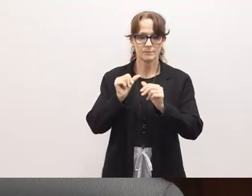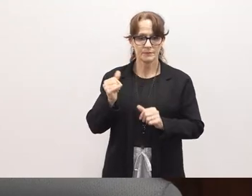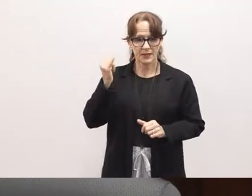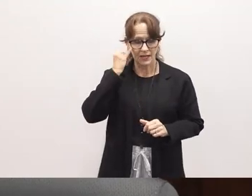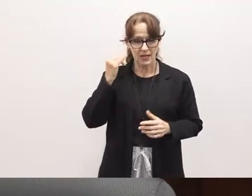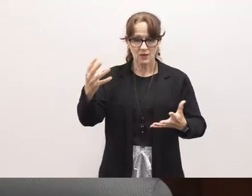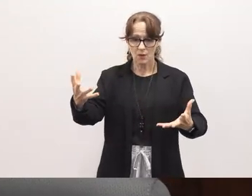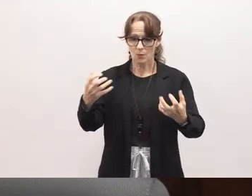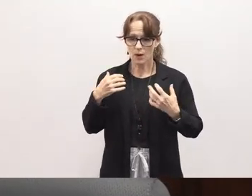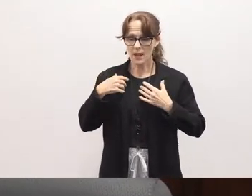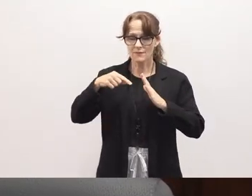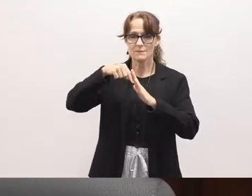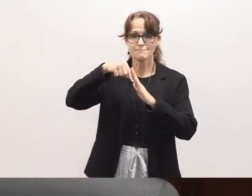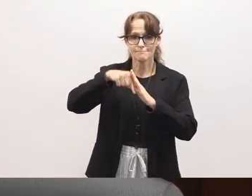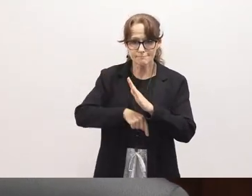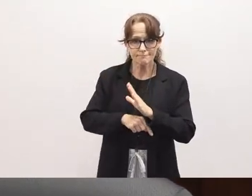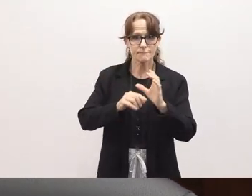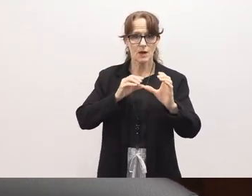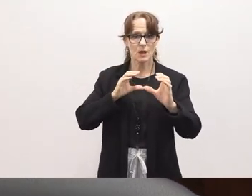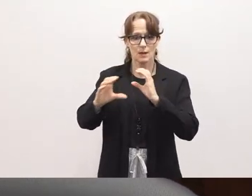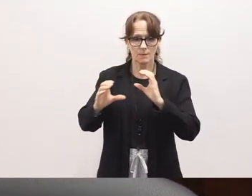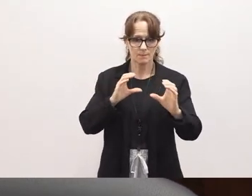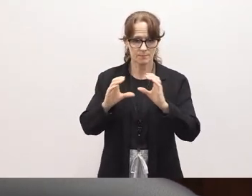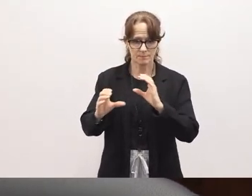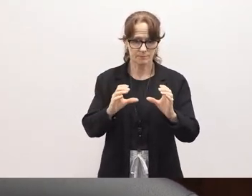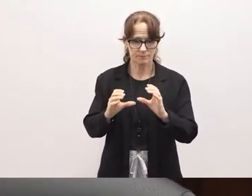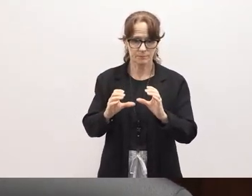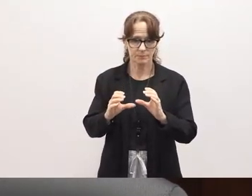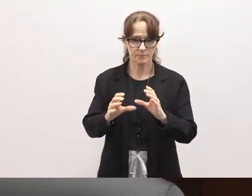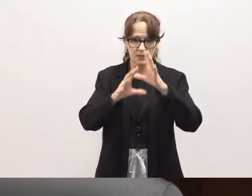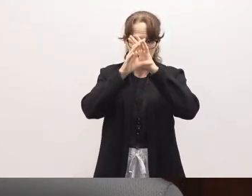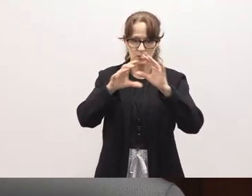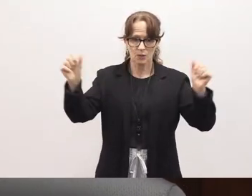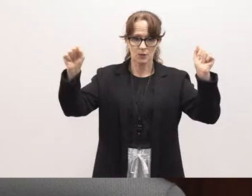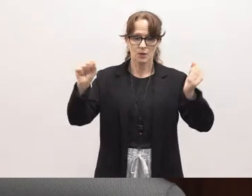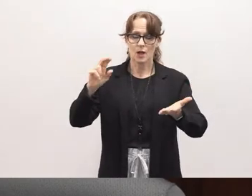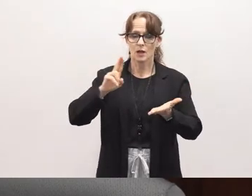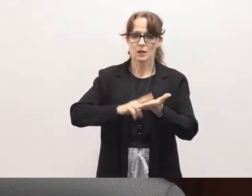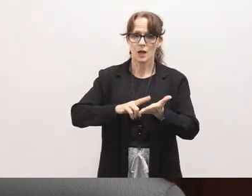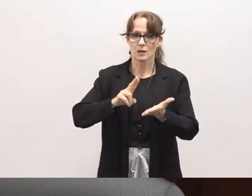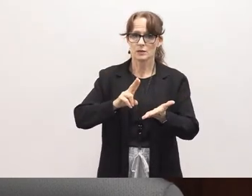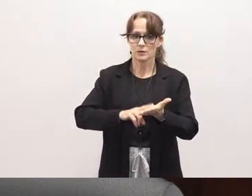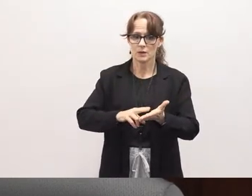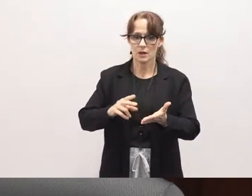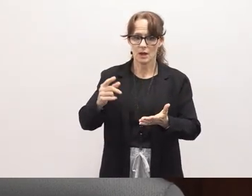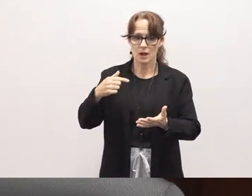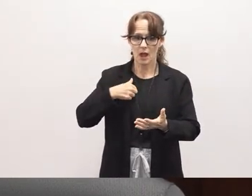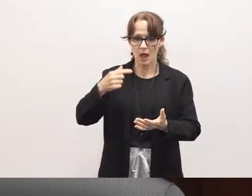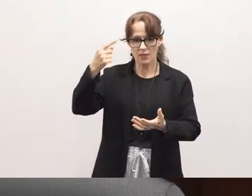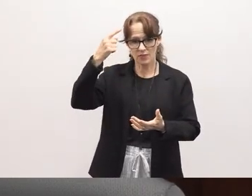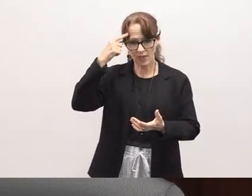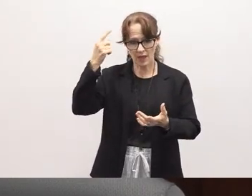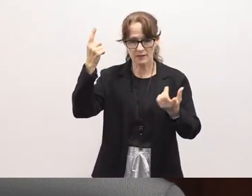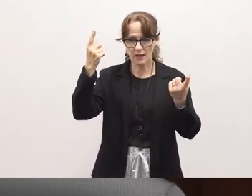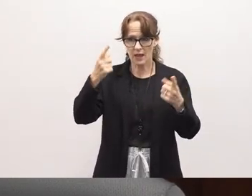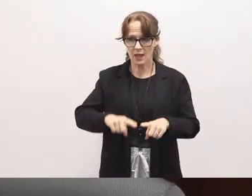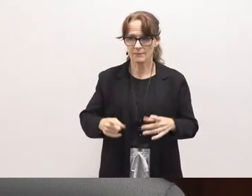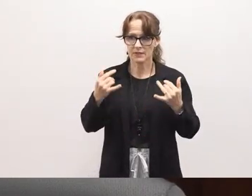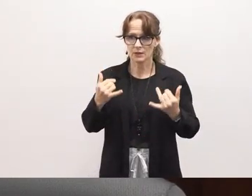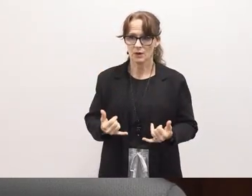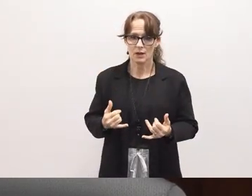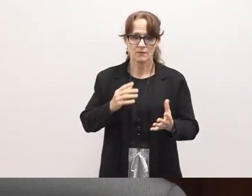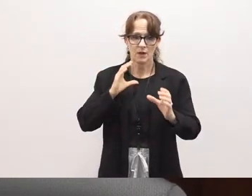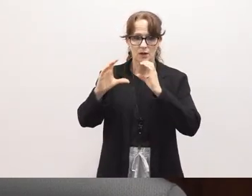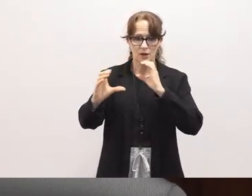substantive conversation about the superintendent's contract, I thought we were having that right now. You know, if we wanted to